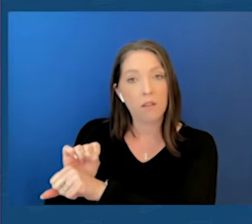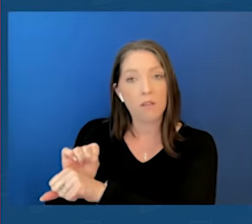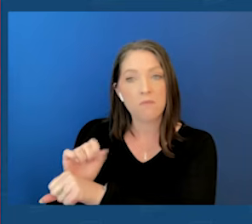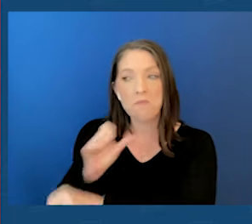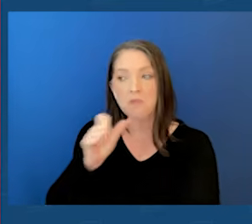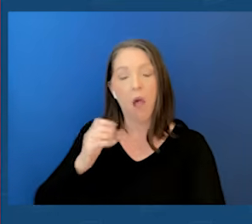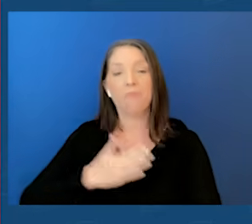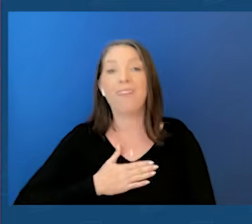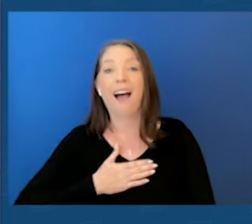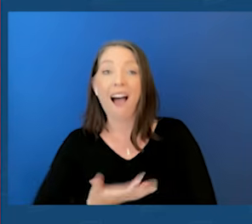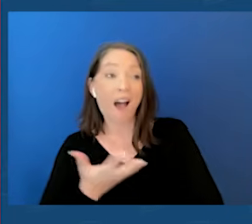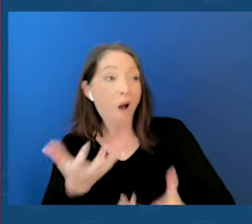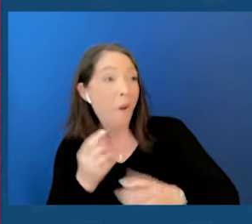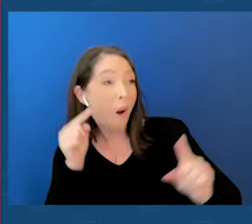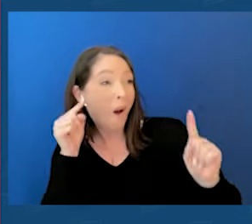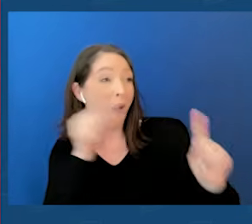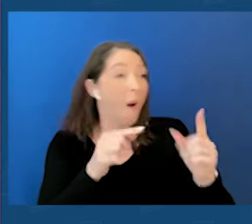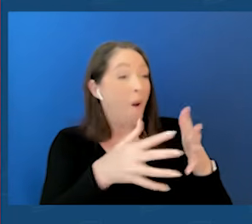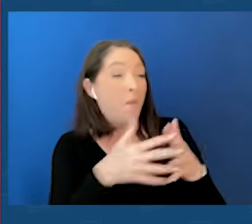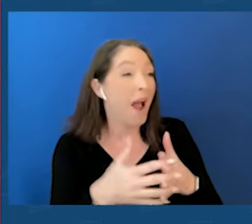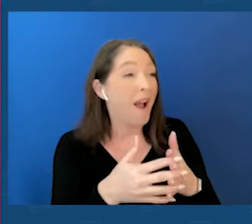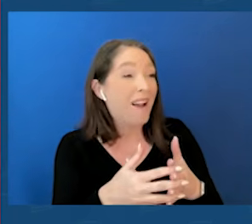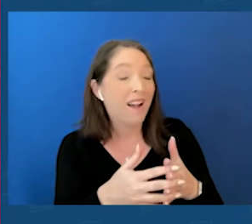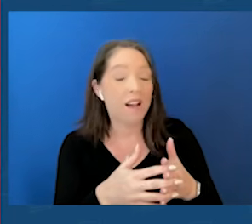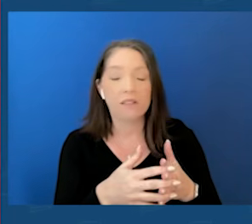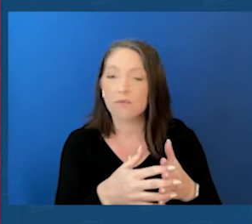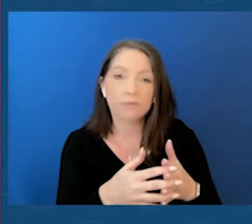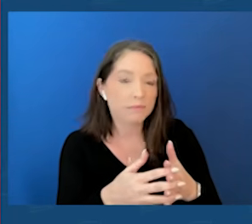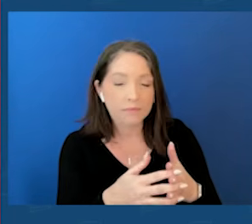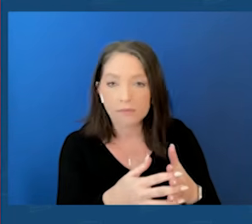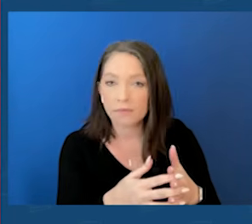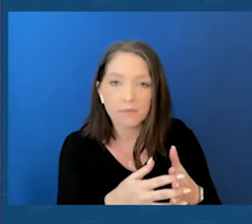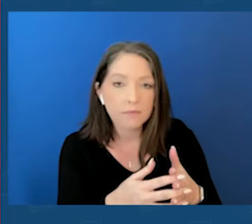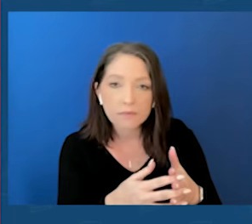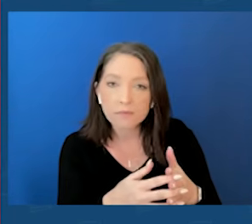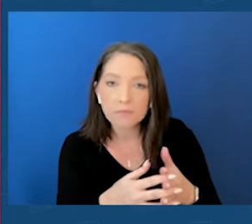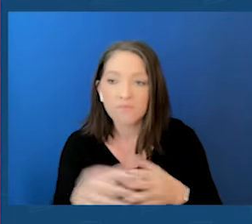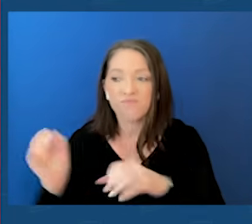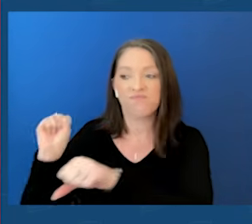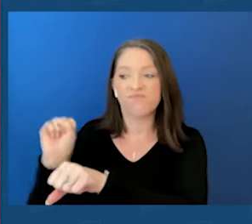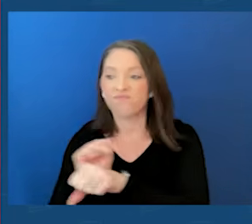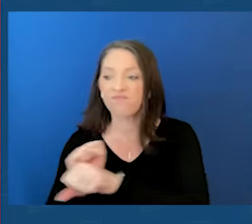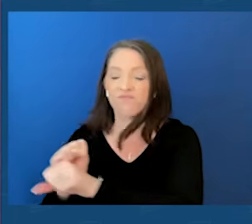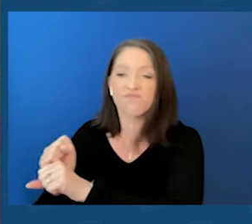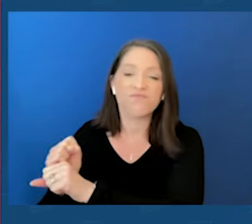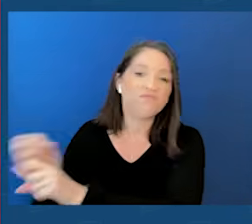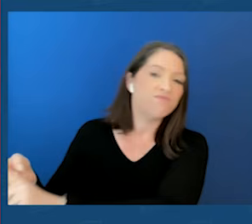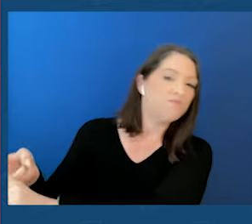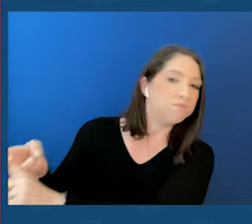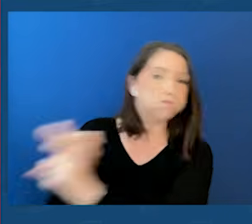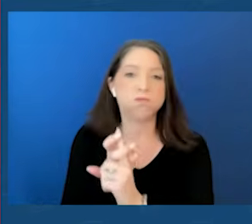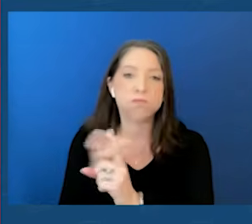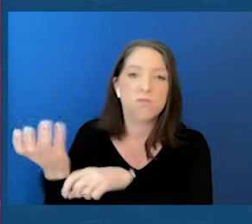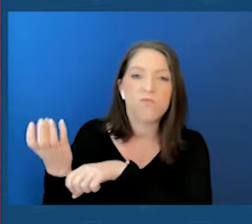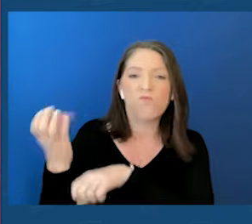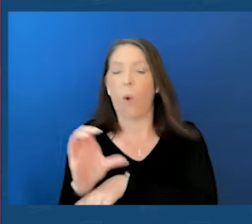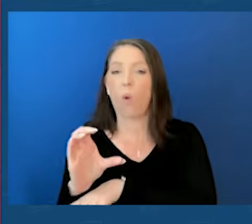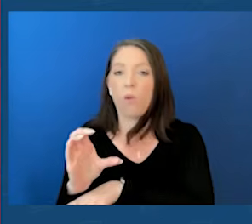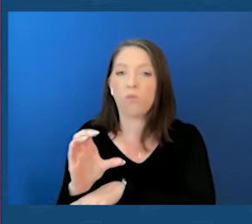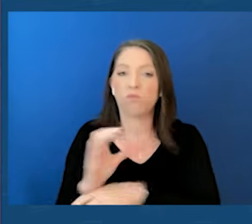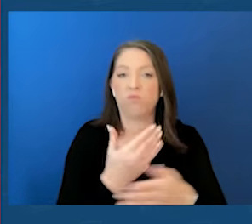to pursue a dream, but they came in bondage to live a nightmare. And we have to